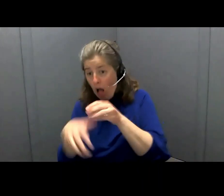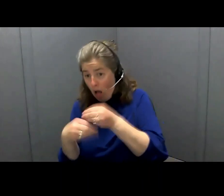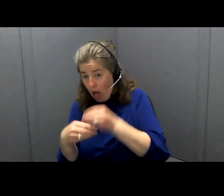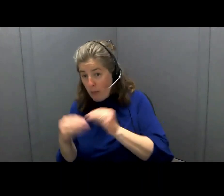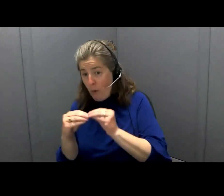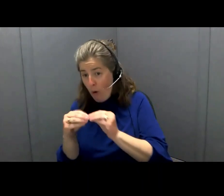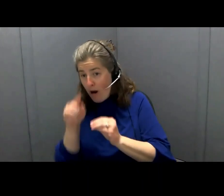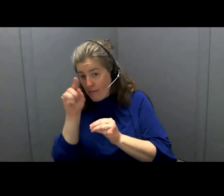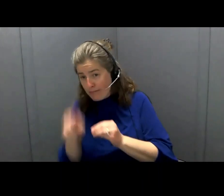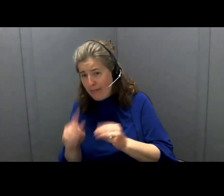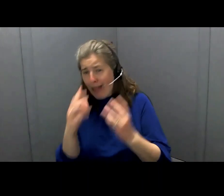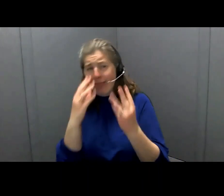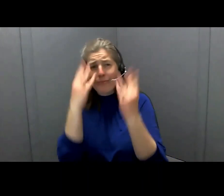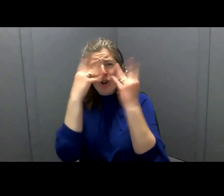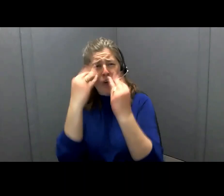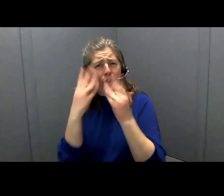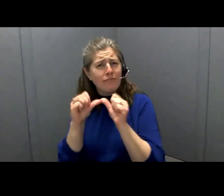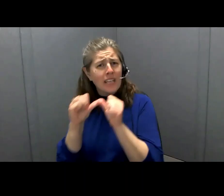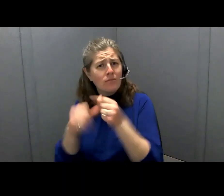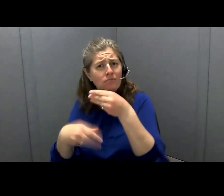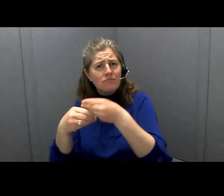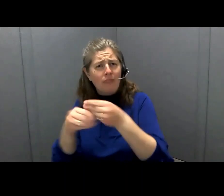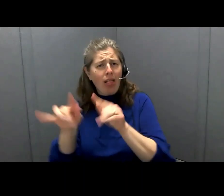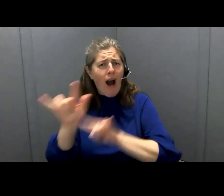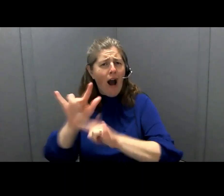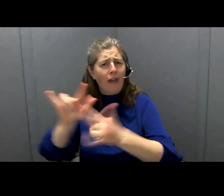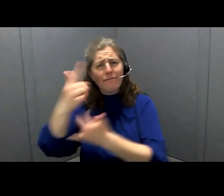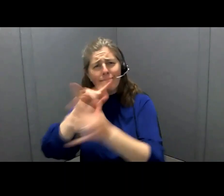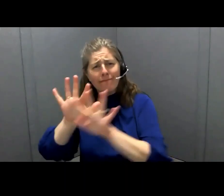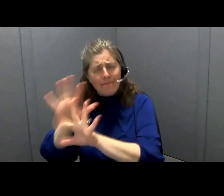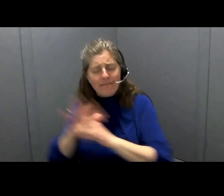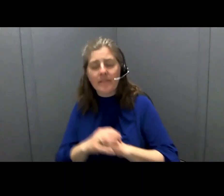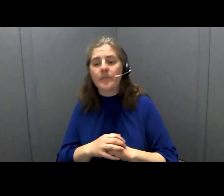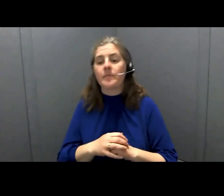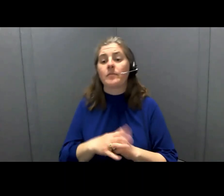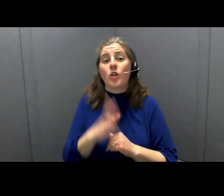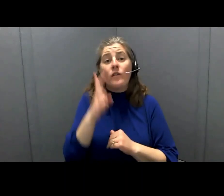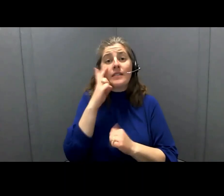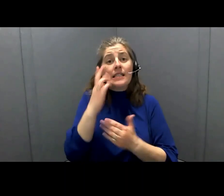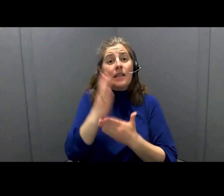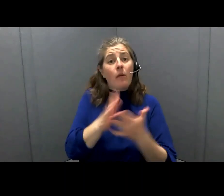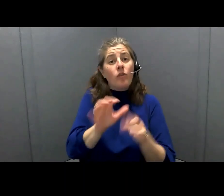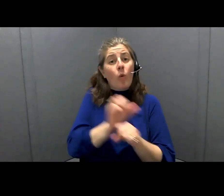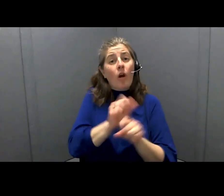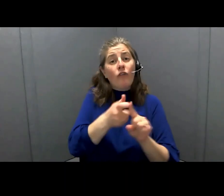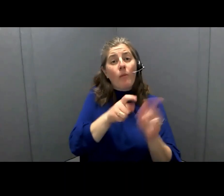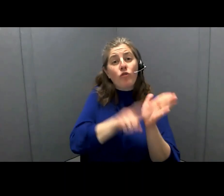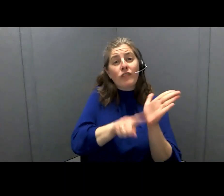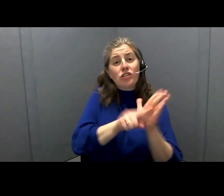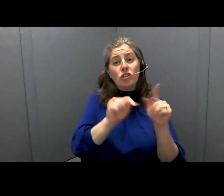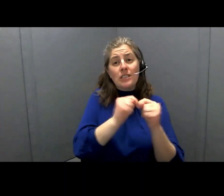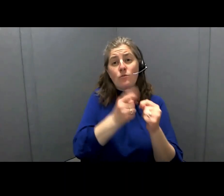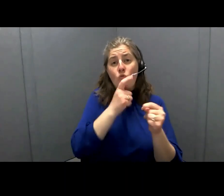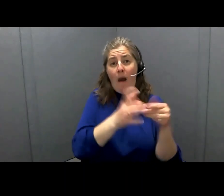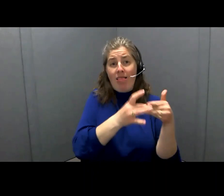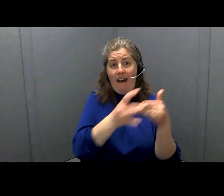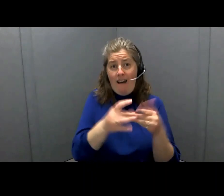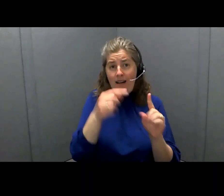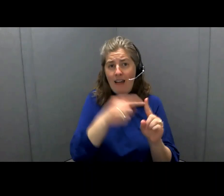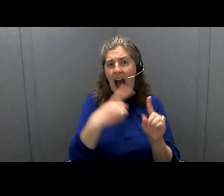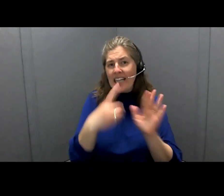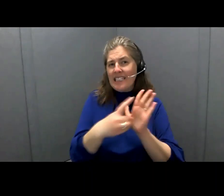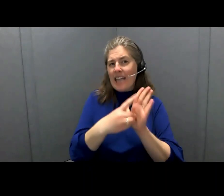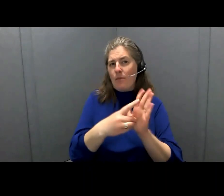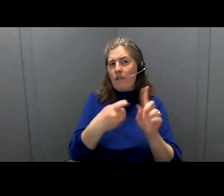it. It's beautiful. Keep it going. Keep the love flowing. You may have seen some of the work by the research team that I led, that I demoed